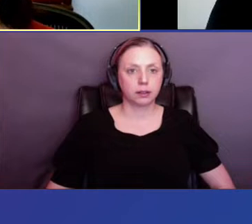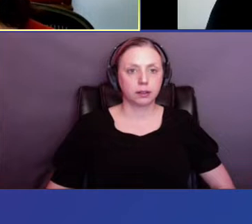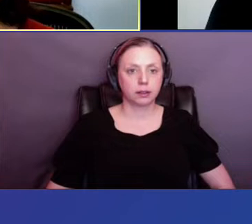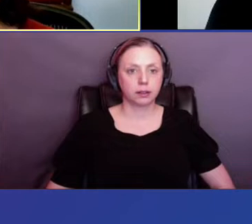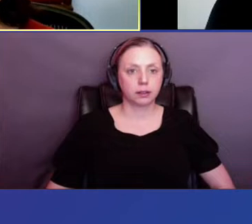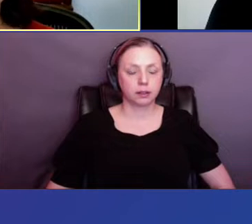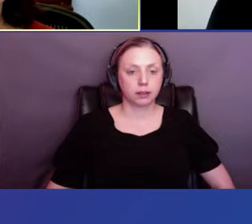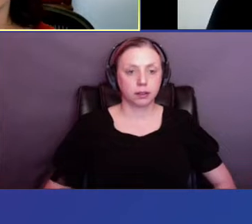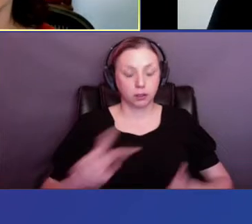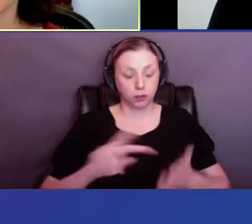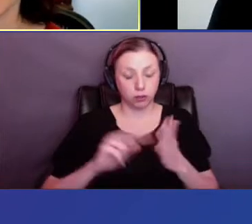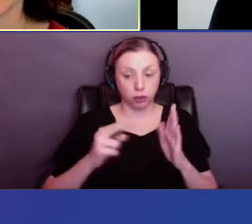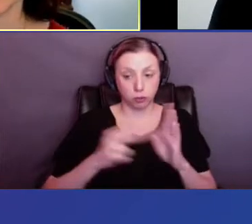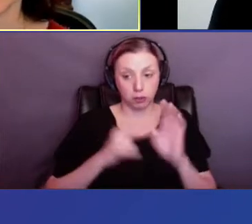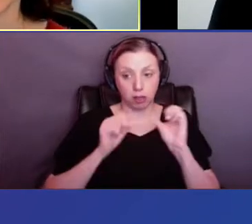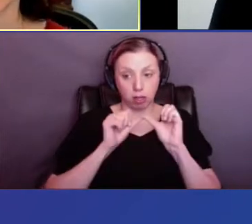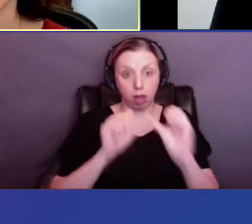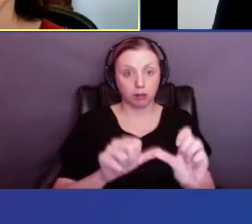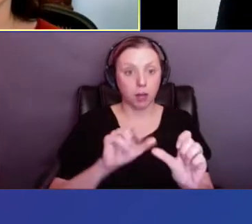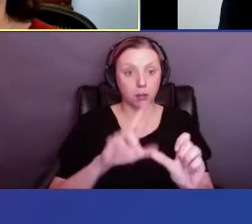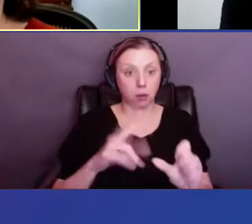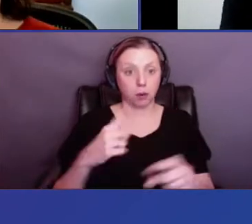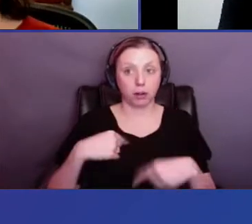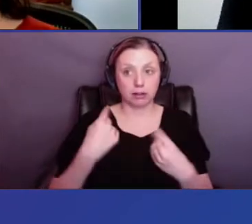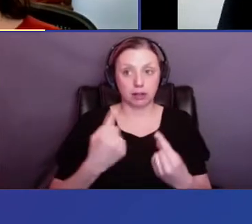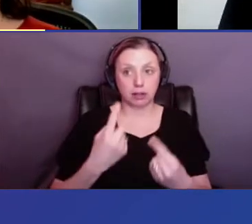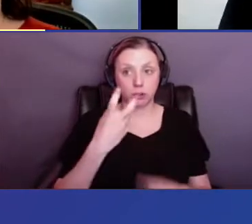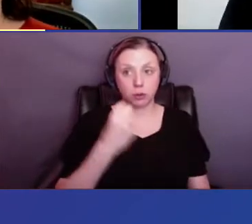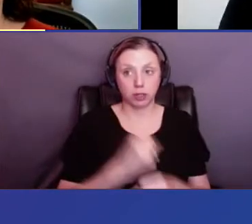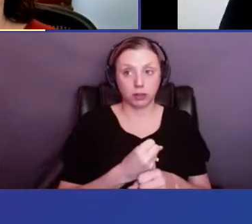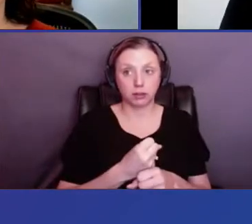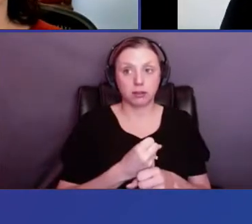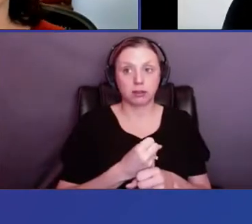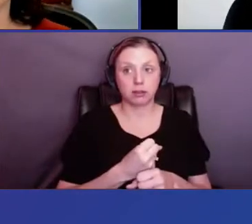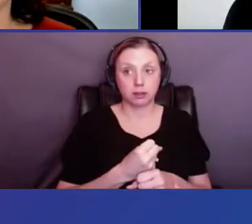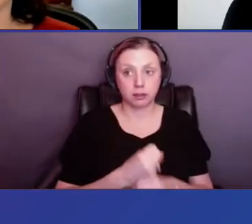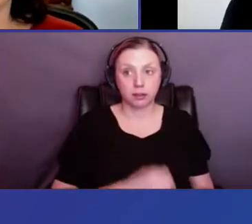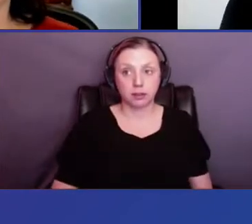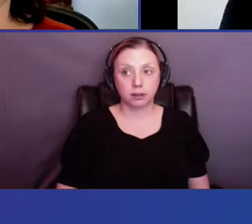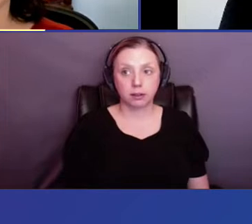Do you mean long-term or over the past 2 years of this work?